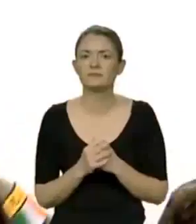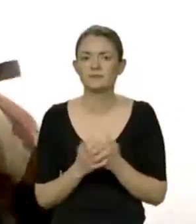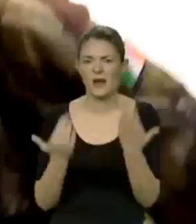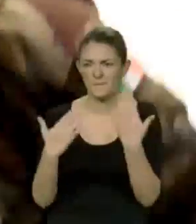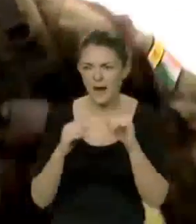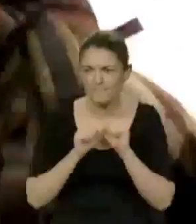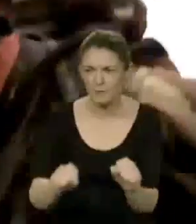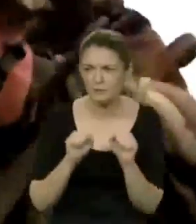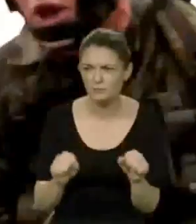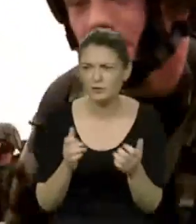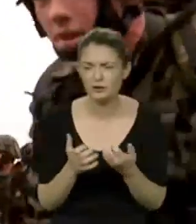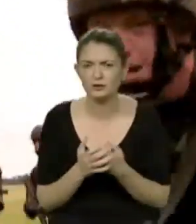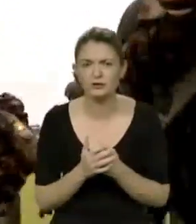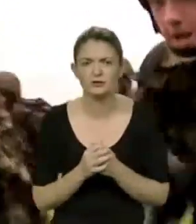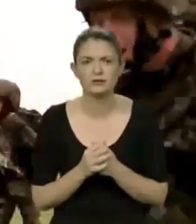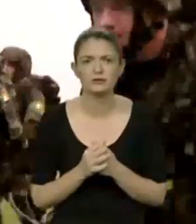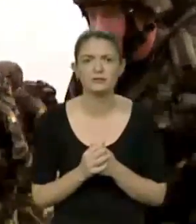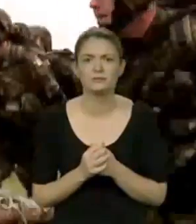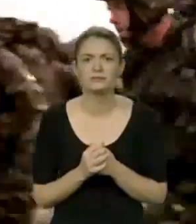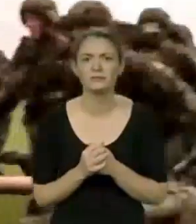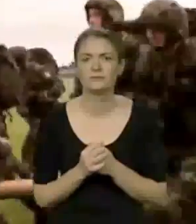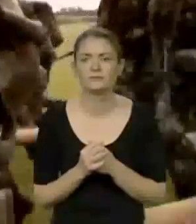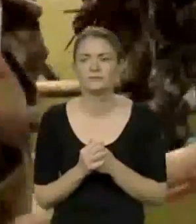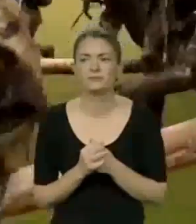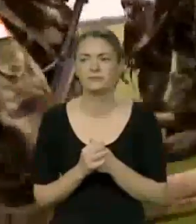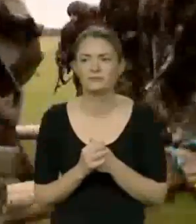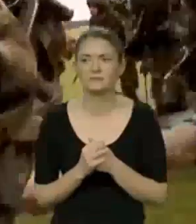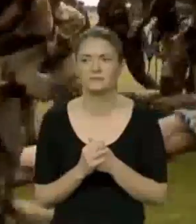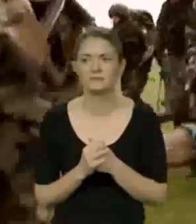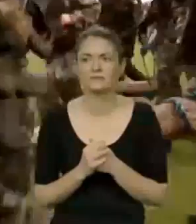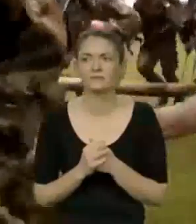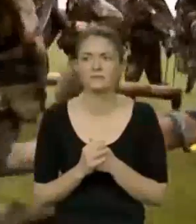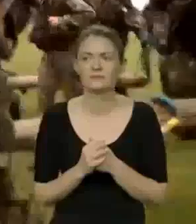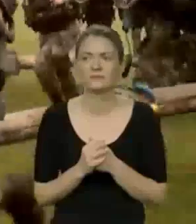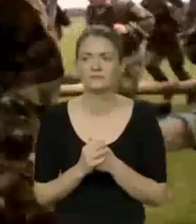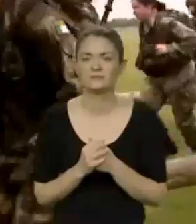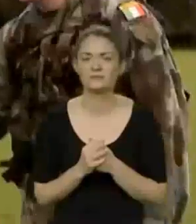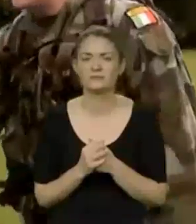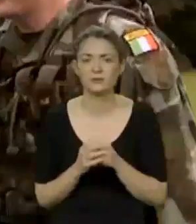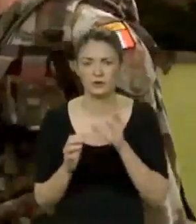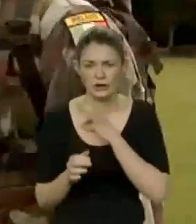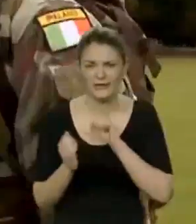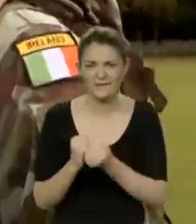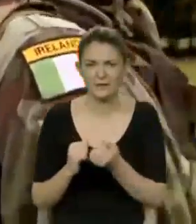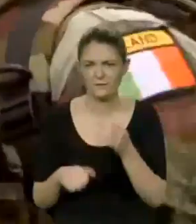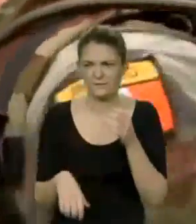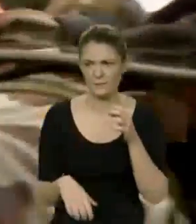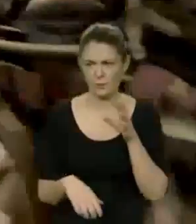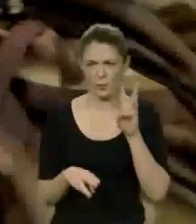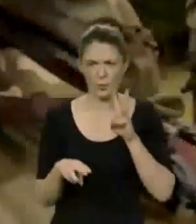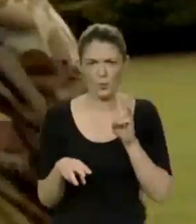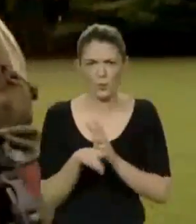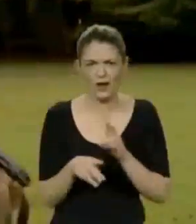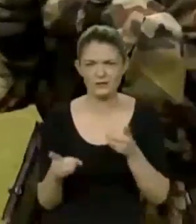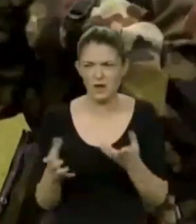on! Push! Come on, buddy! Come on, do this! At your forehead. Good effort. Well fucking done,